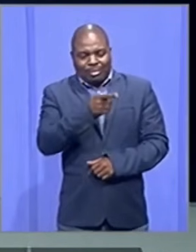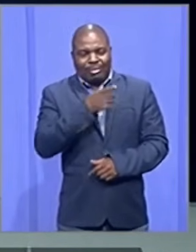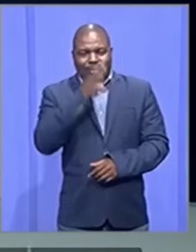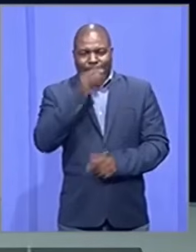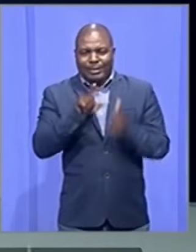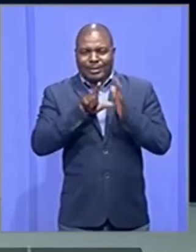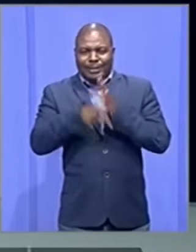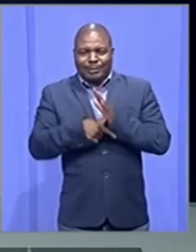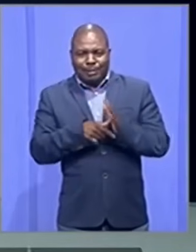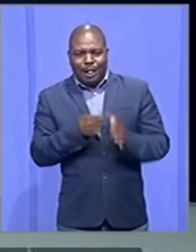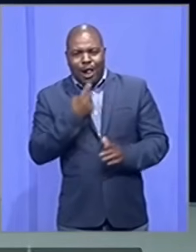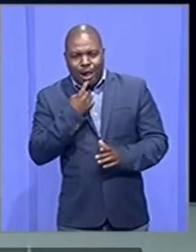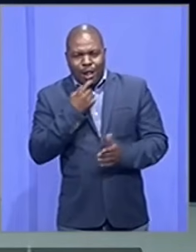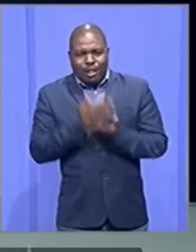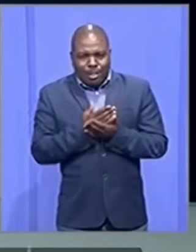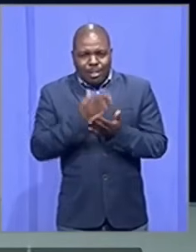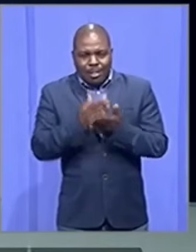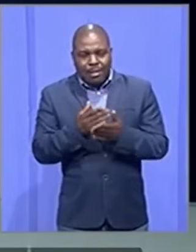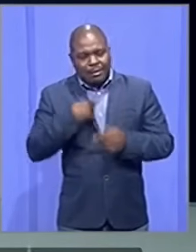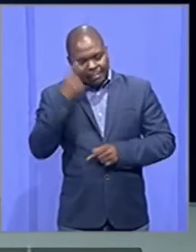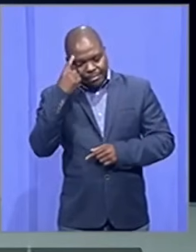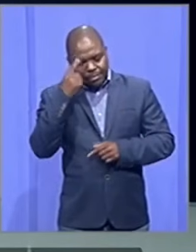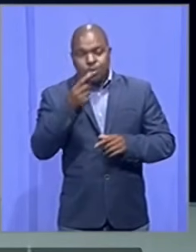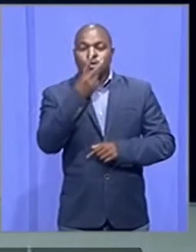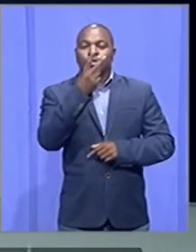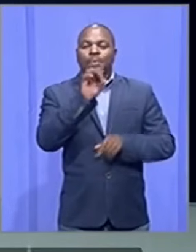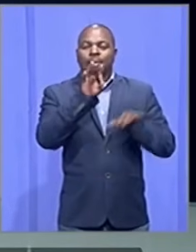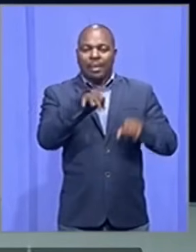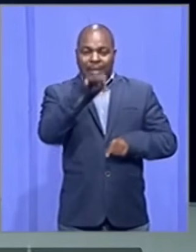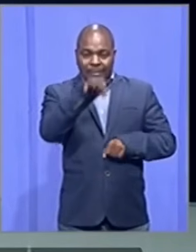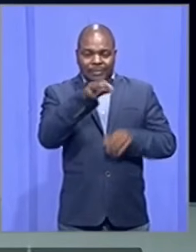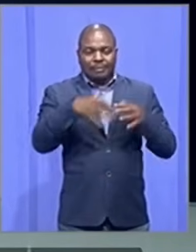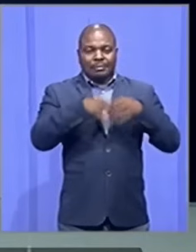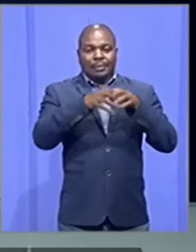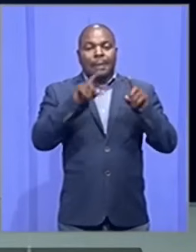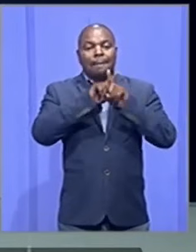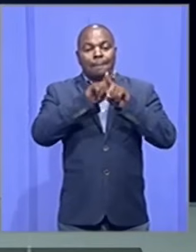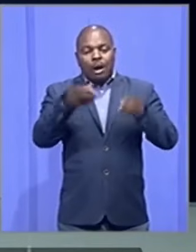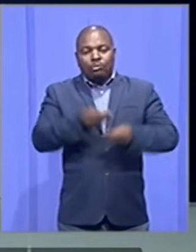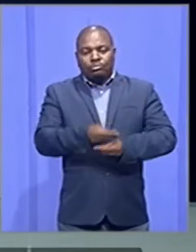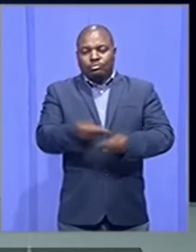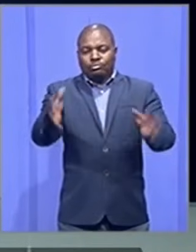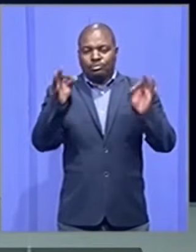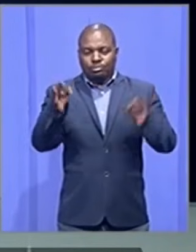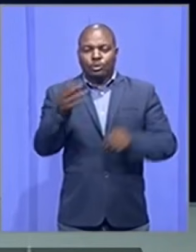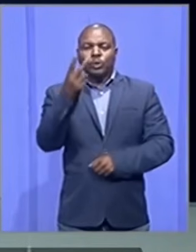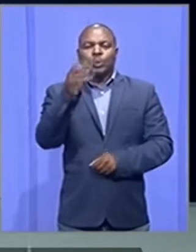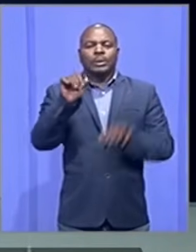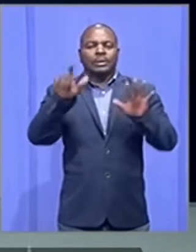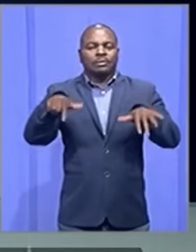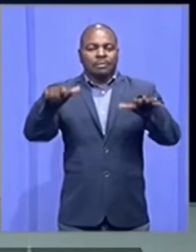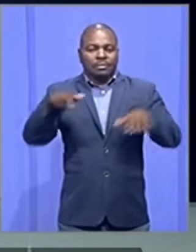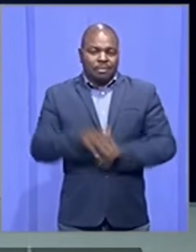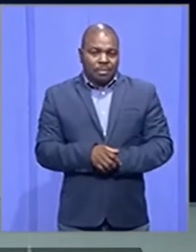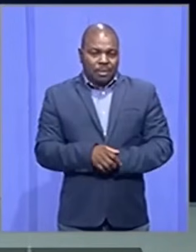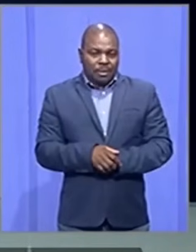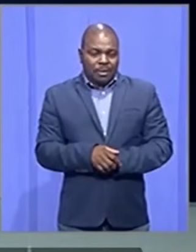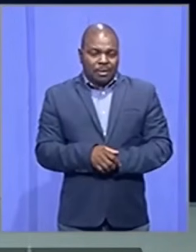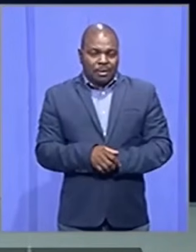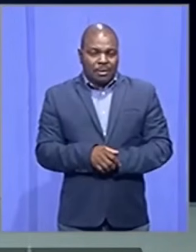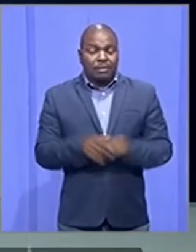hona re qadileng hantle 2013 empa semmuso le ho kena bathong re qadile ka 2017 mo e le reng diphephetso tse ngata